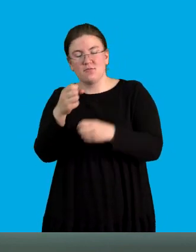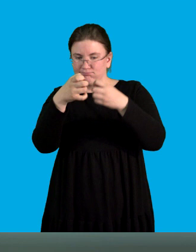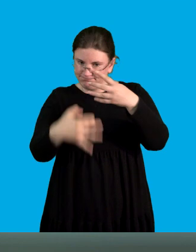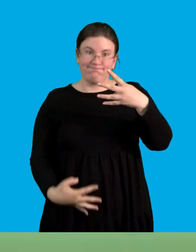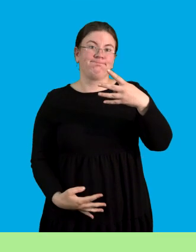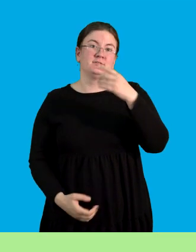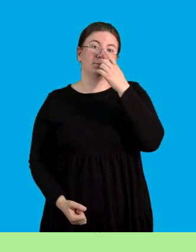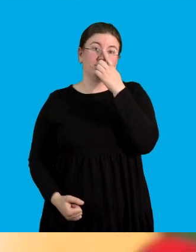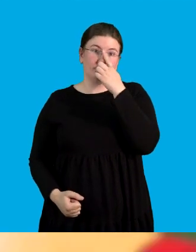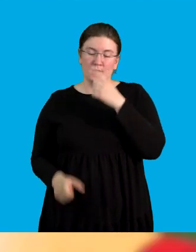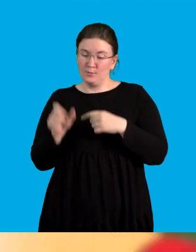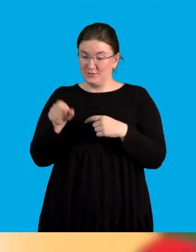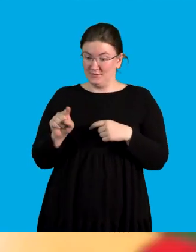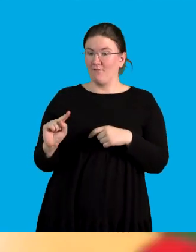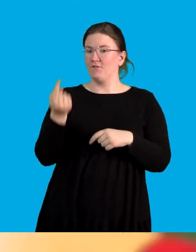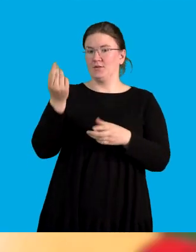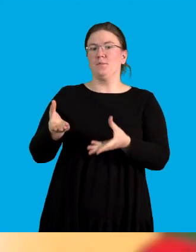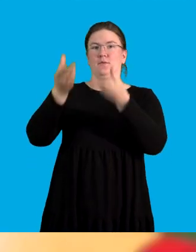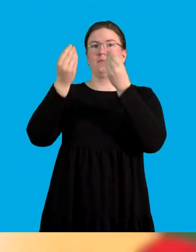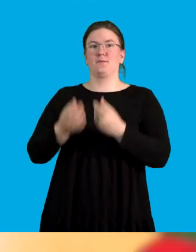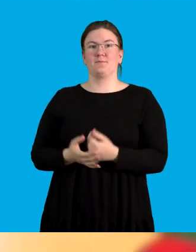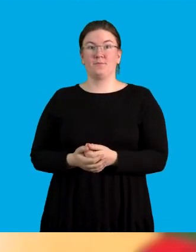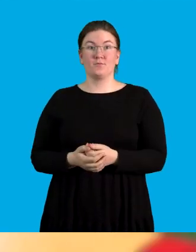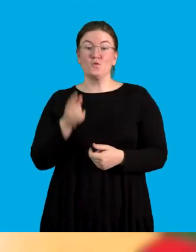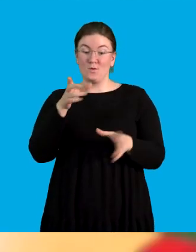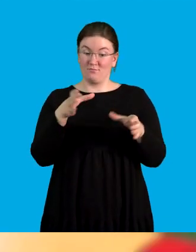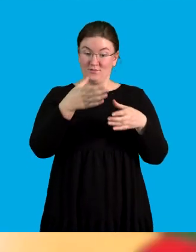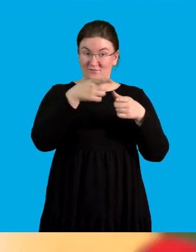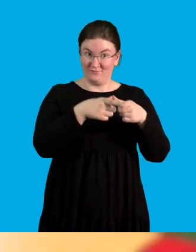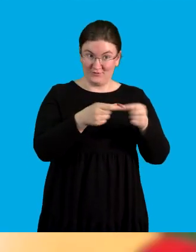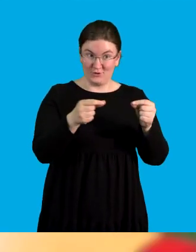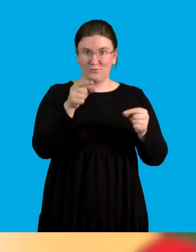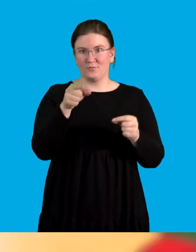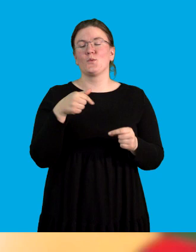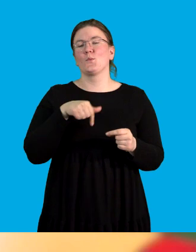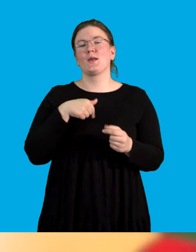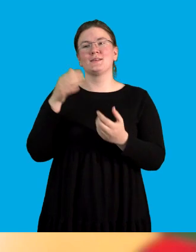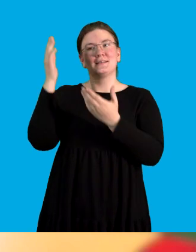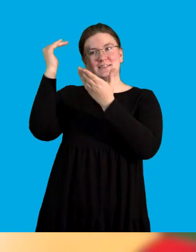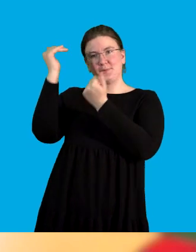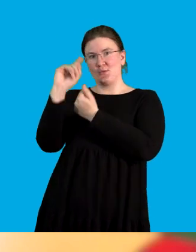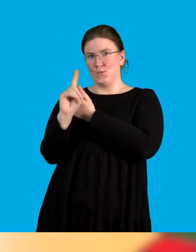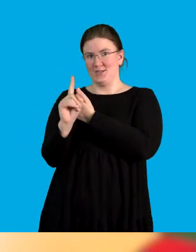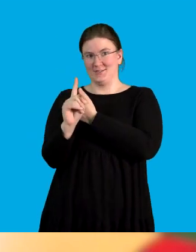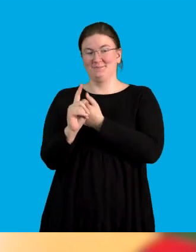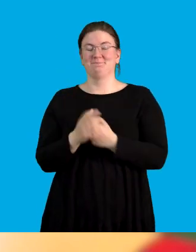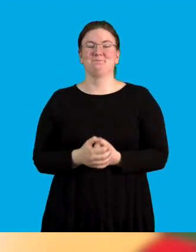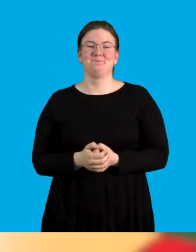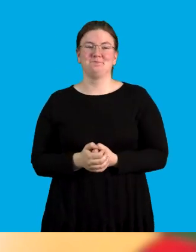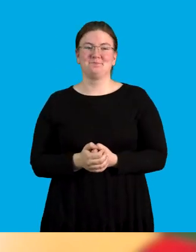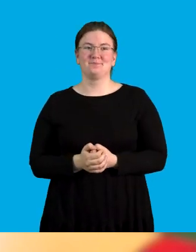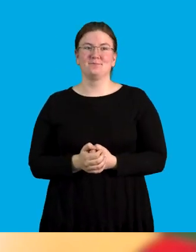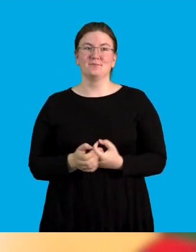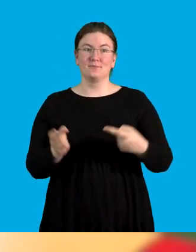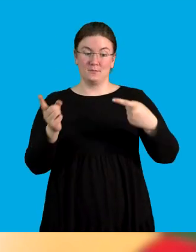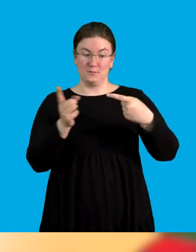organisms. So, by the end of this lesson, you are expected to know a few things. So, you are